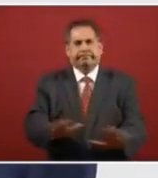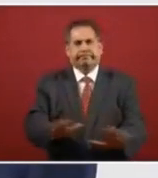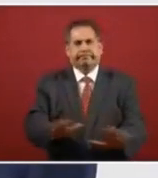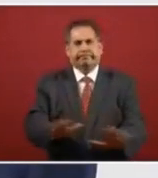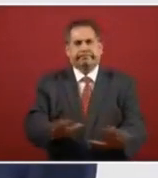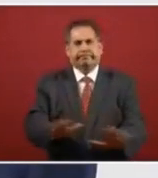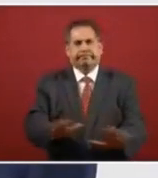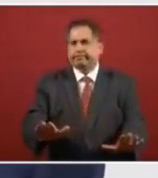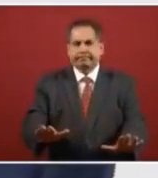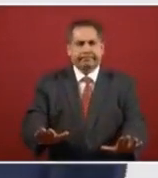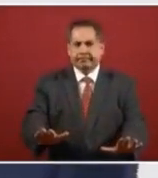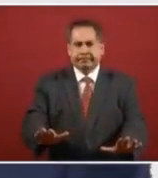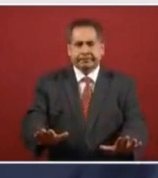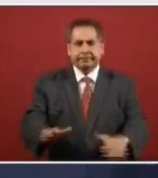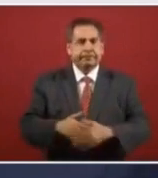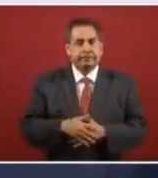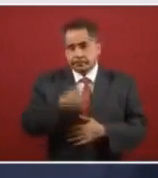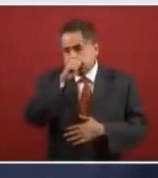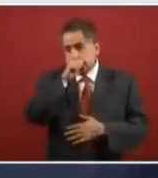additionally